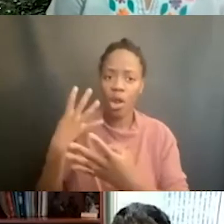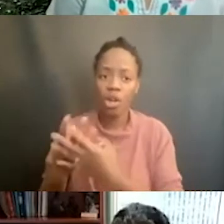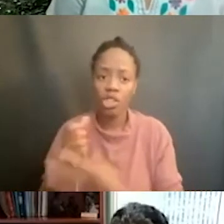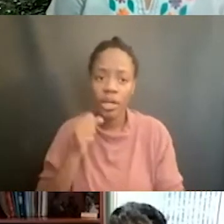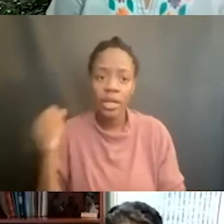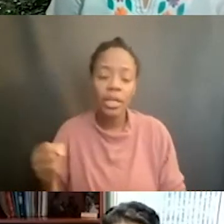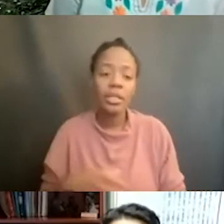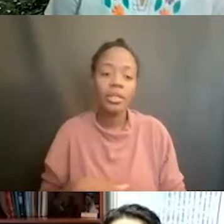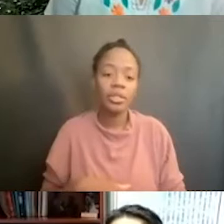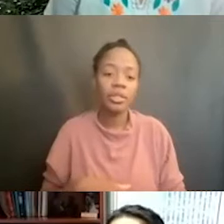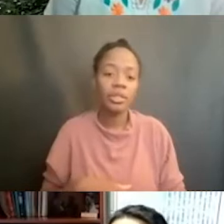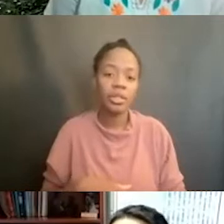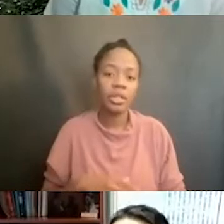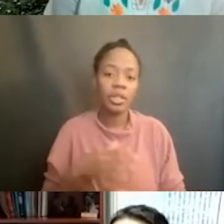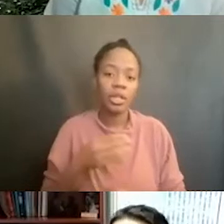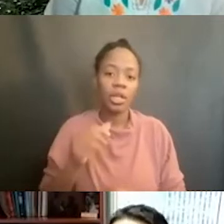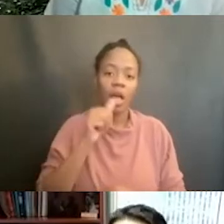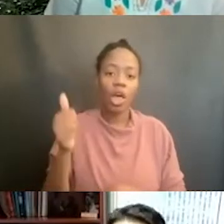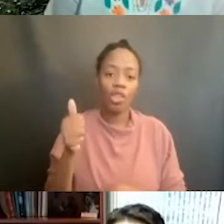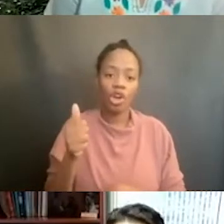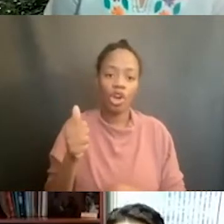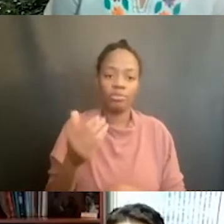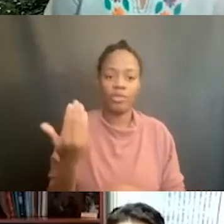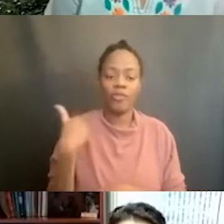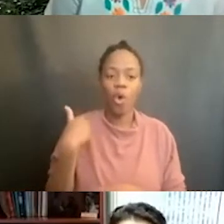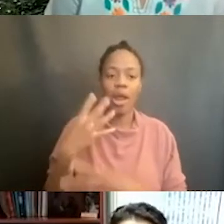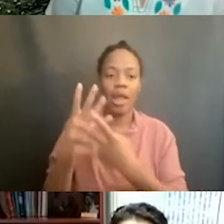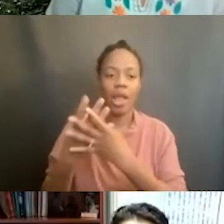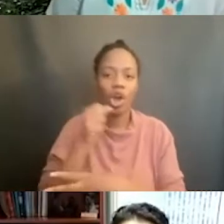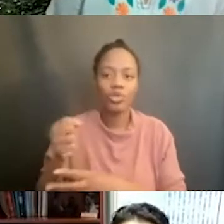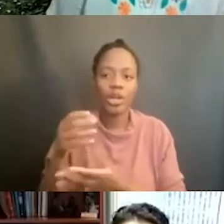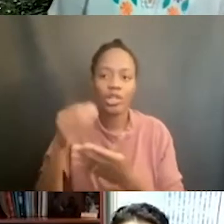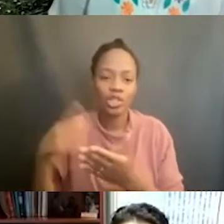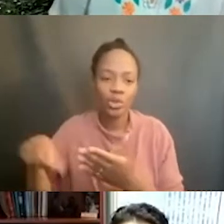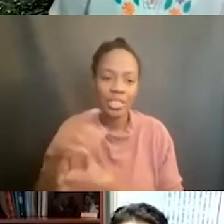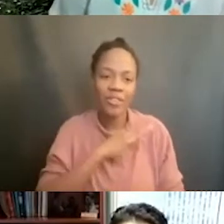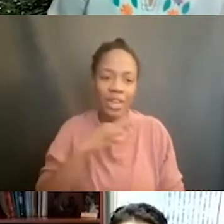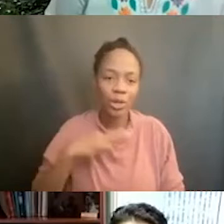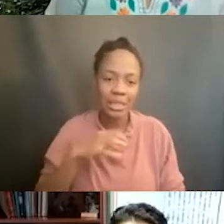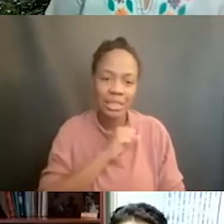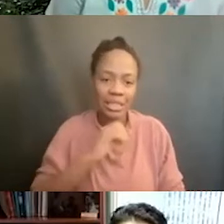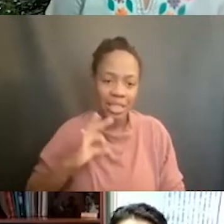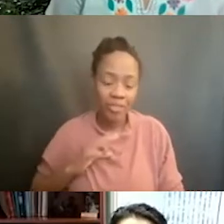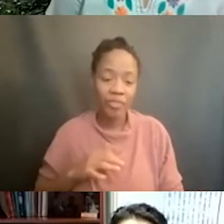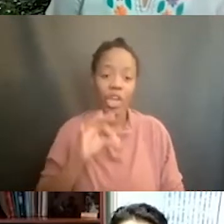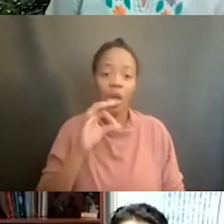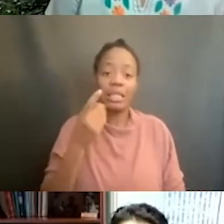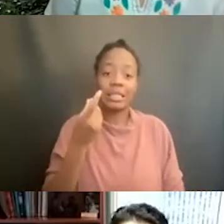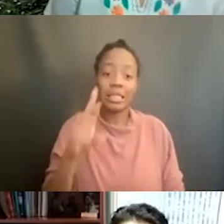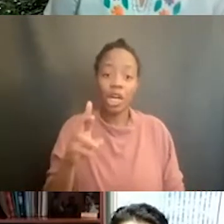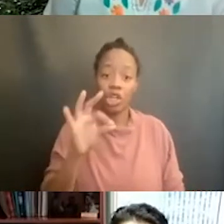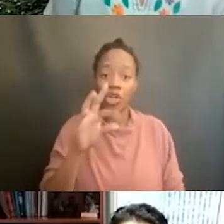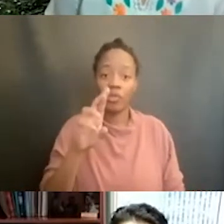example of other formerly incarcerated students, graduates, faculty, and staff. Dr. Freddy Sanchez serves as the Associate